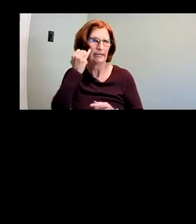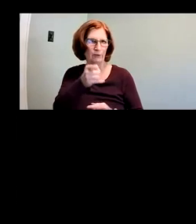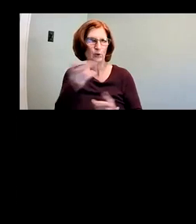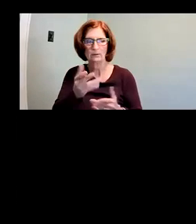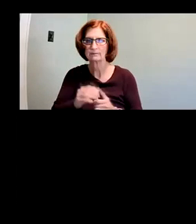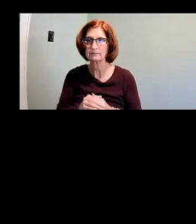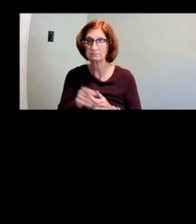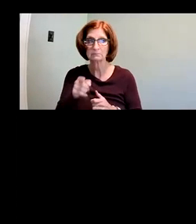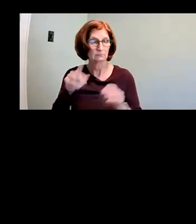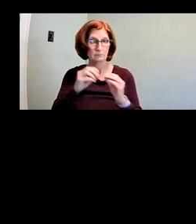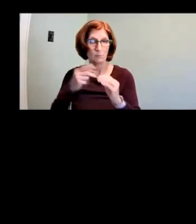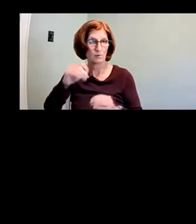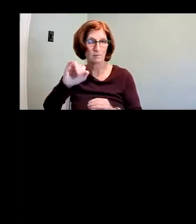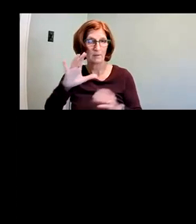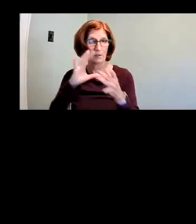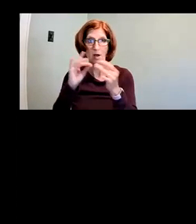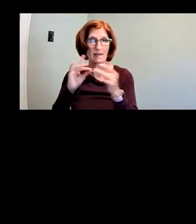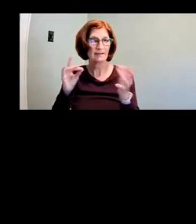Anyone else?